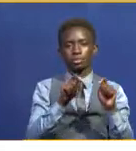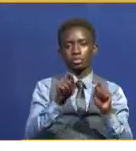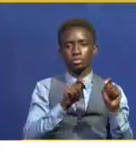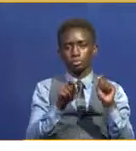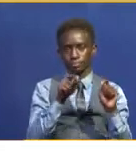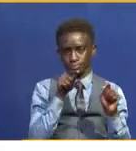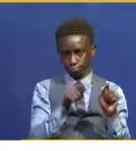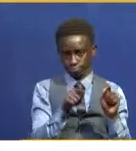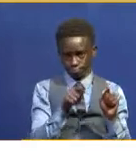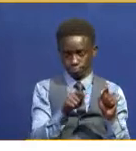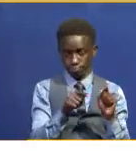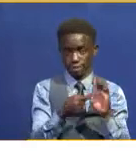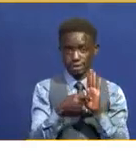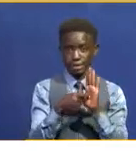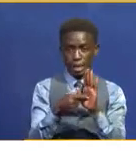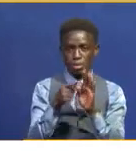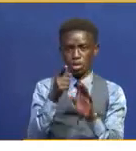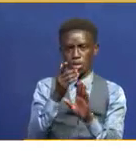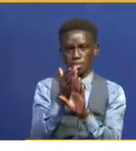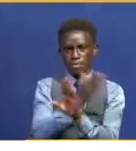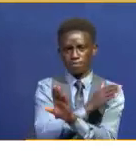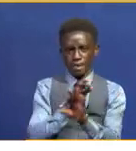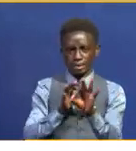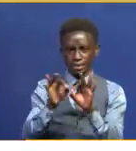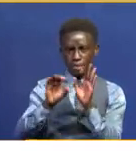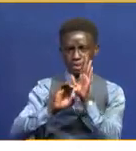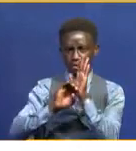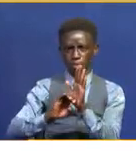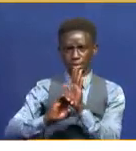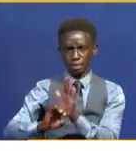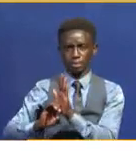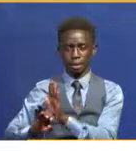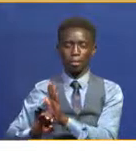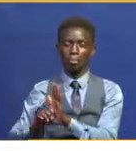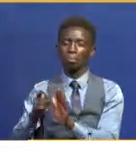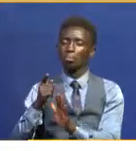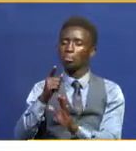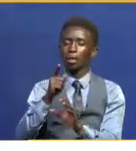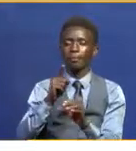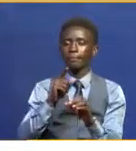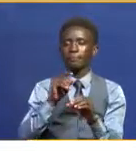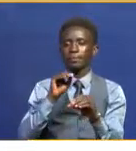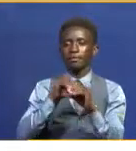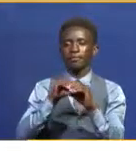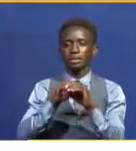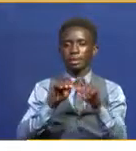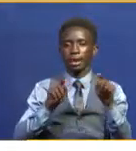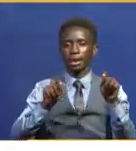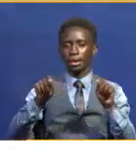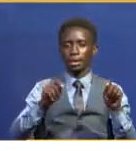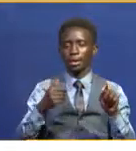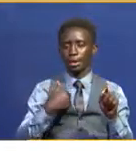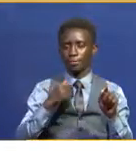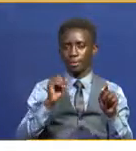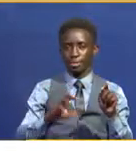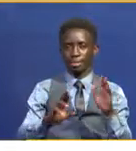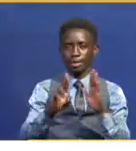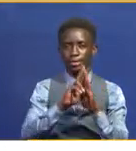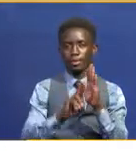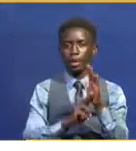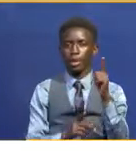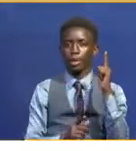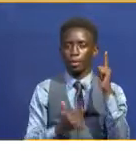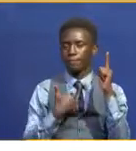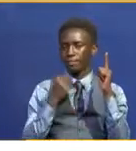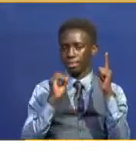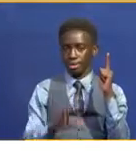For instance, for the cases that you've given examples on, those are not regulated investments. So at the end of the day, I believe as an individual, you